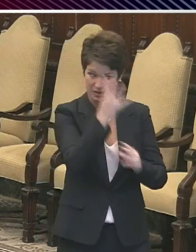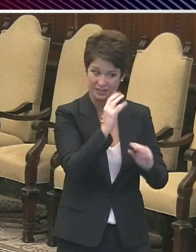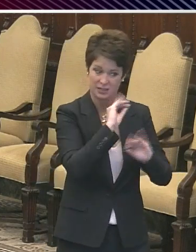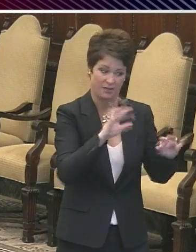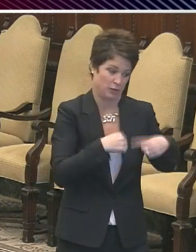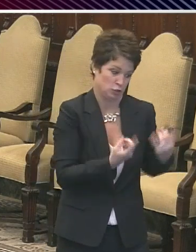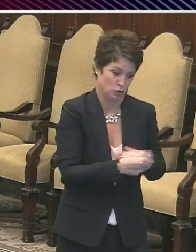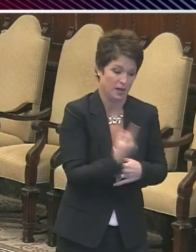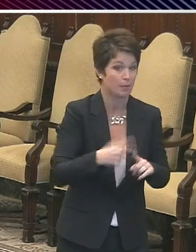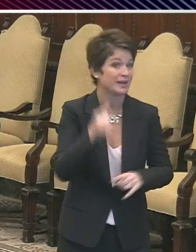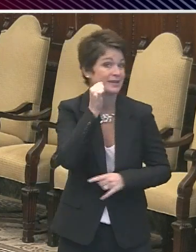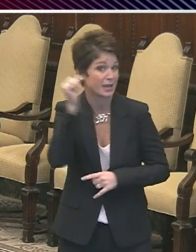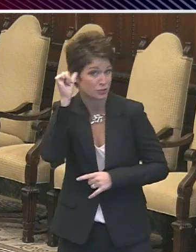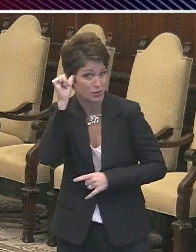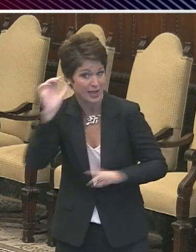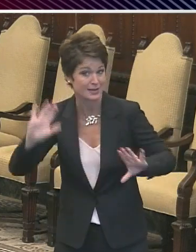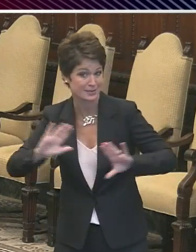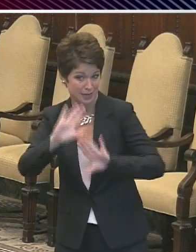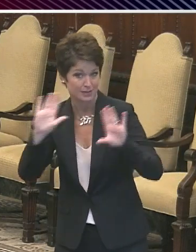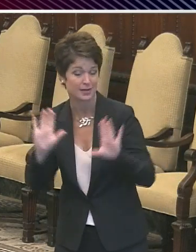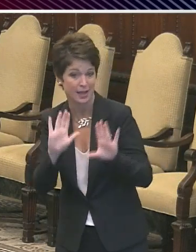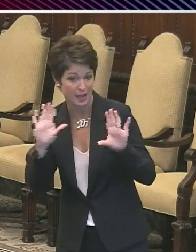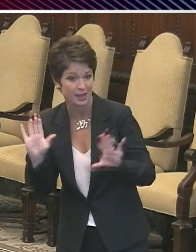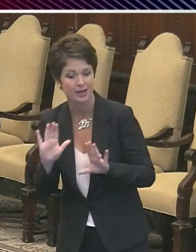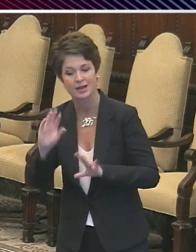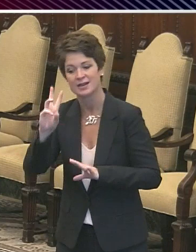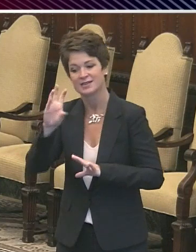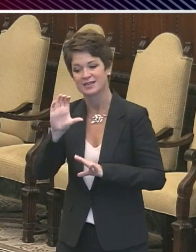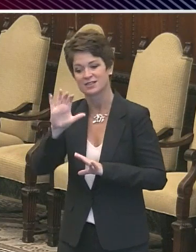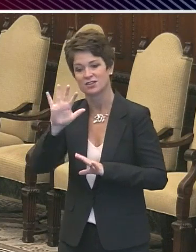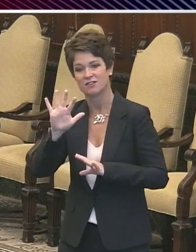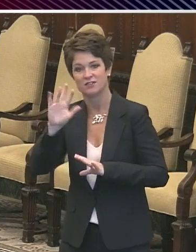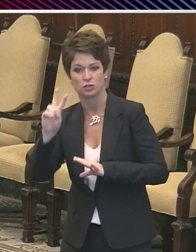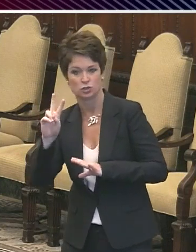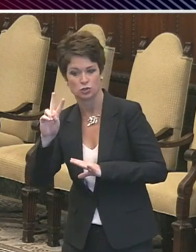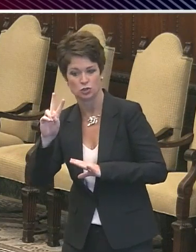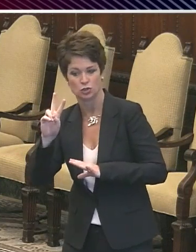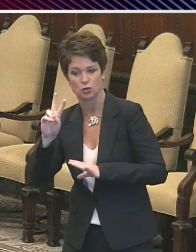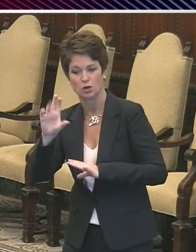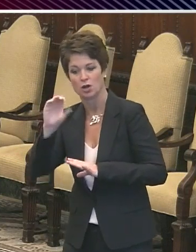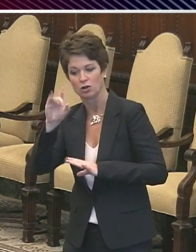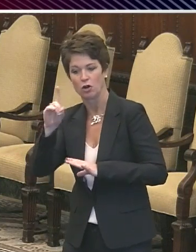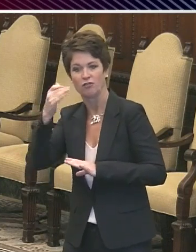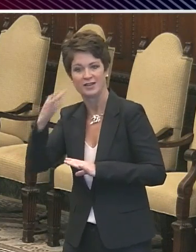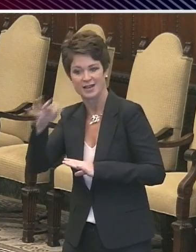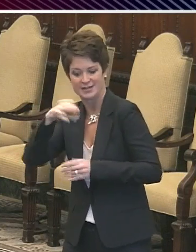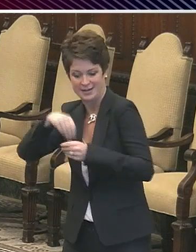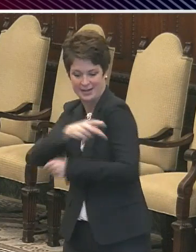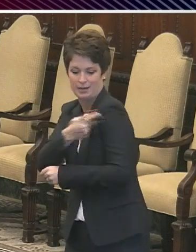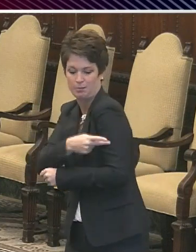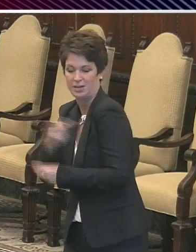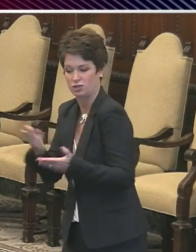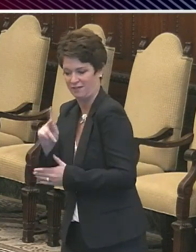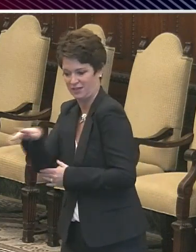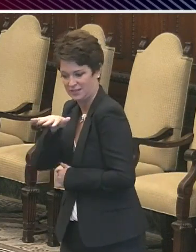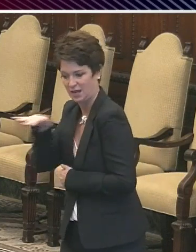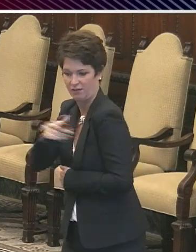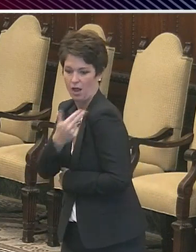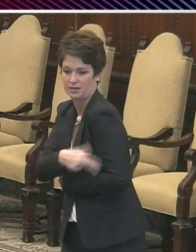but as of yesterday, Sunday the 17th, there were 652 coronavirus inpatients in Philadelphia